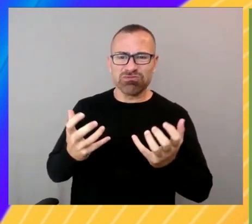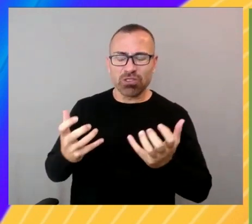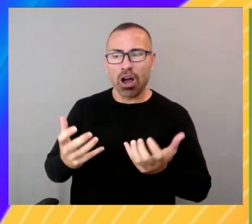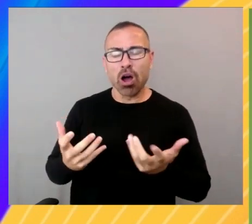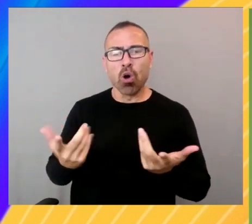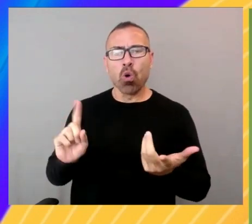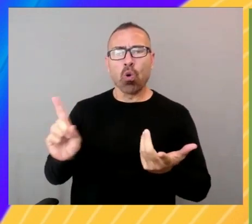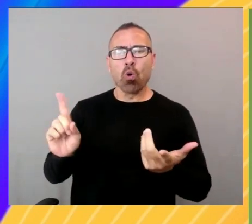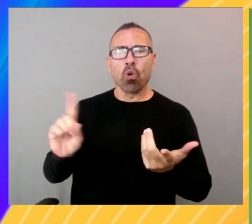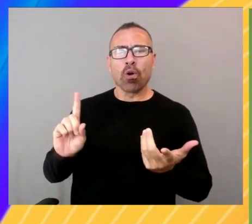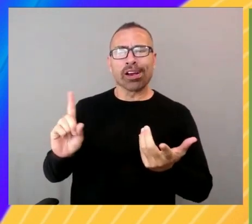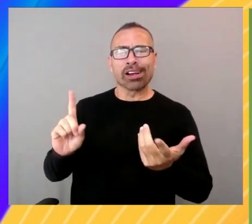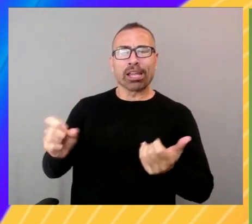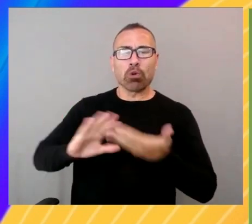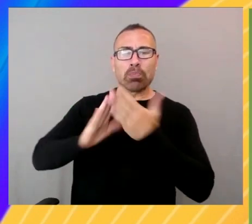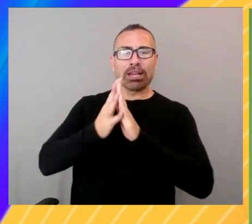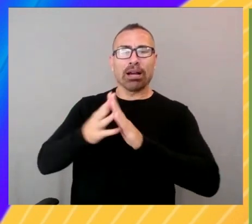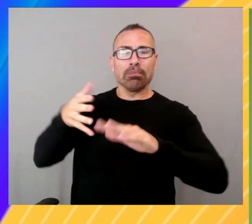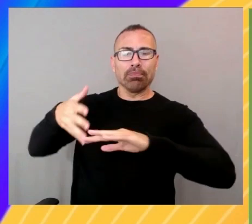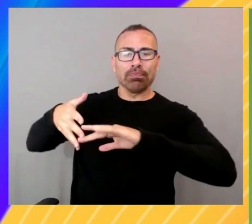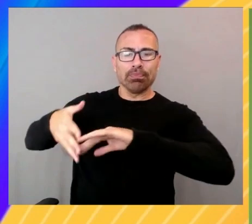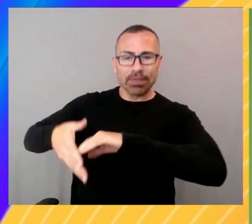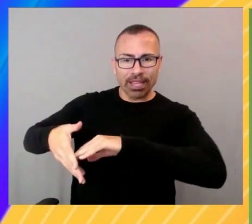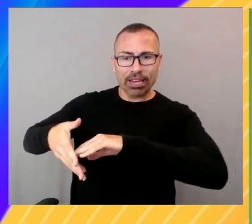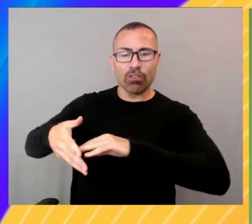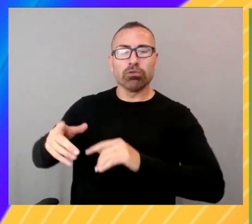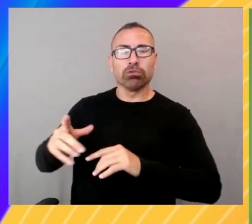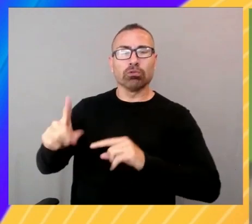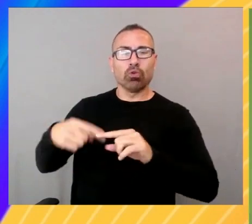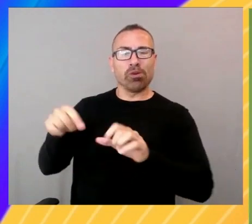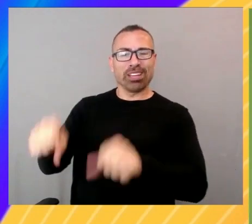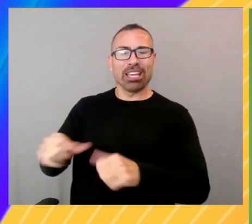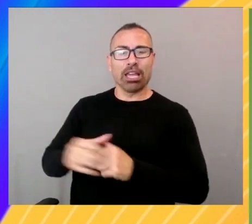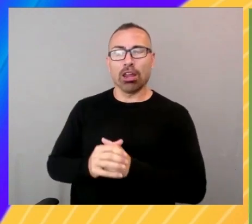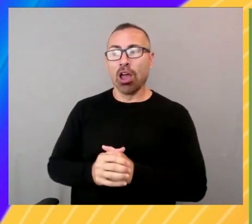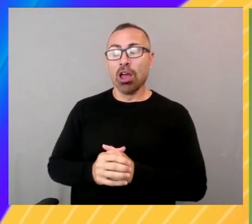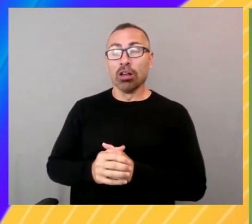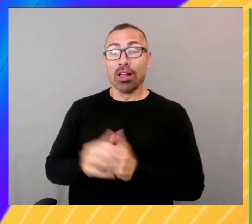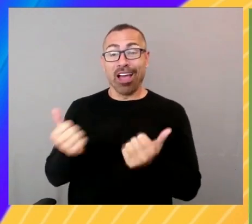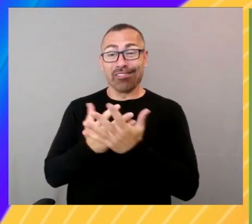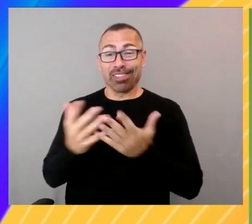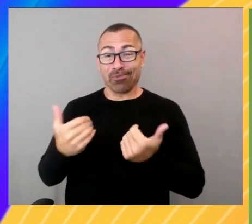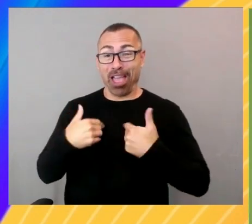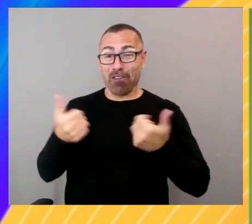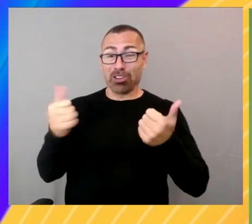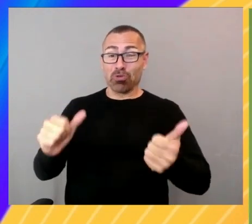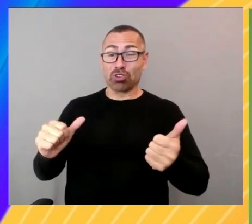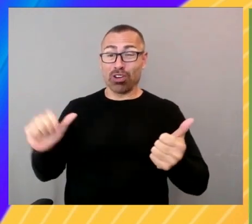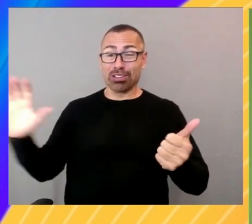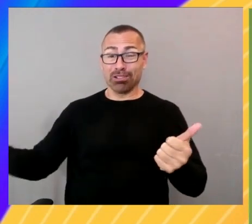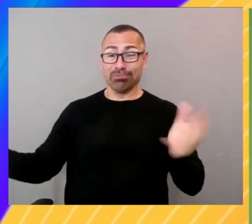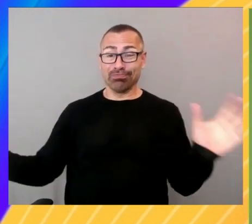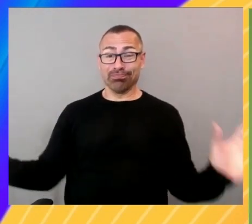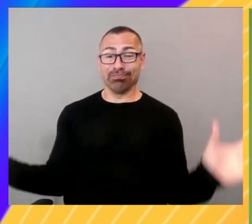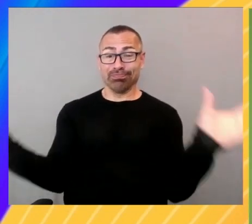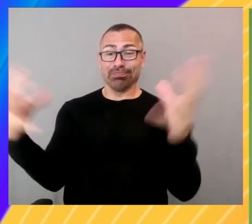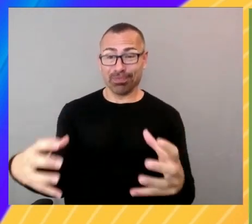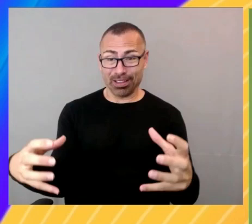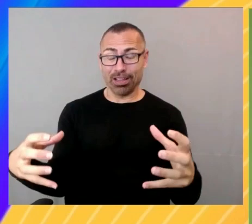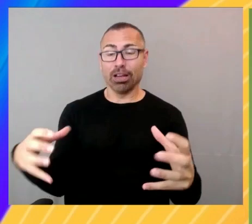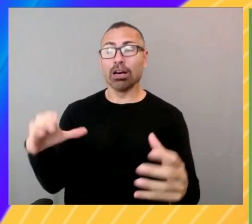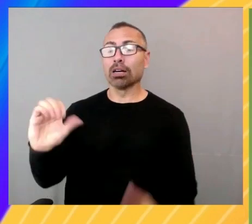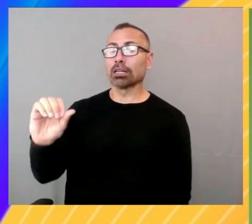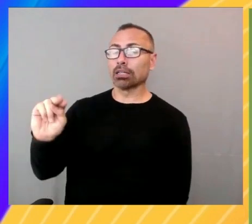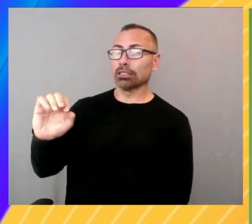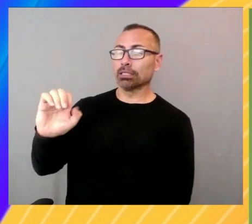possible? We're trying to consolidate, or we just love the cloud-based cost models. Whatever the reason is. We've